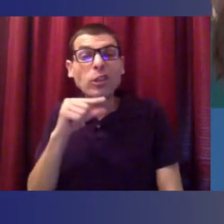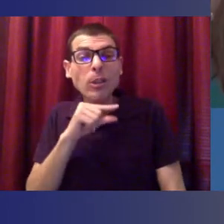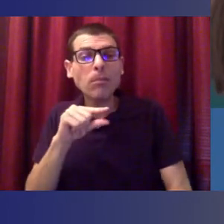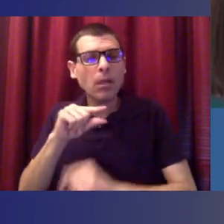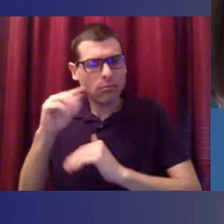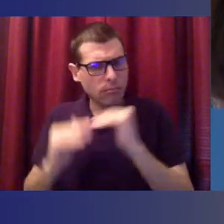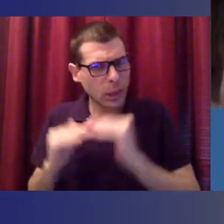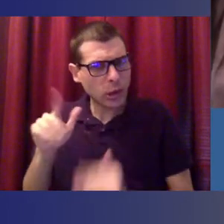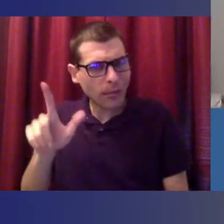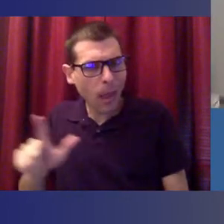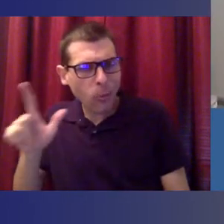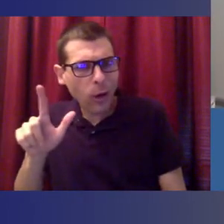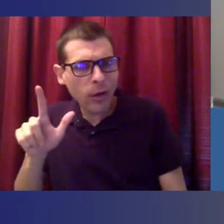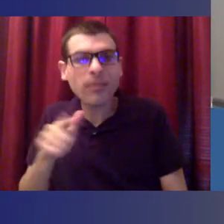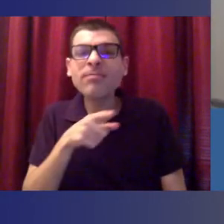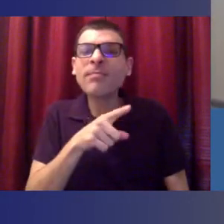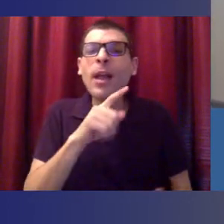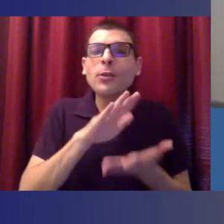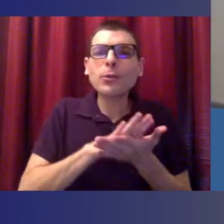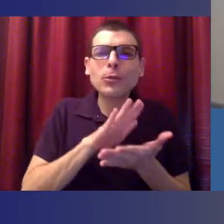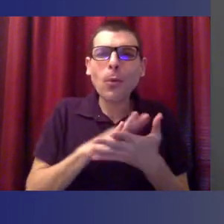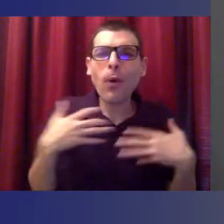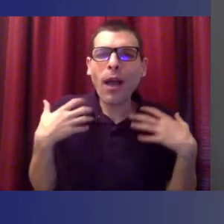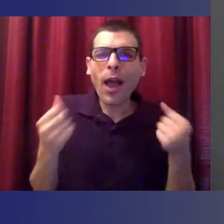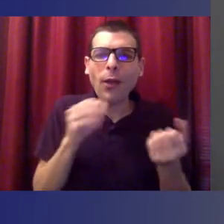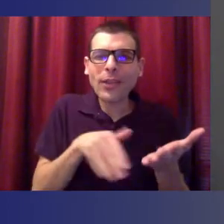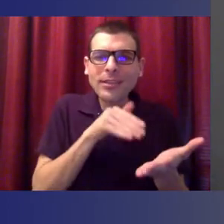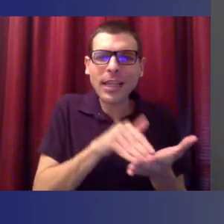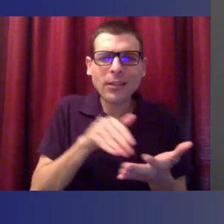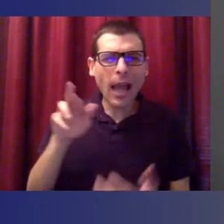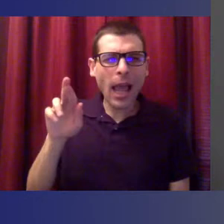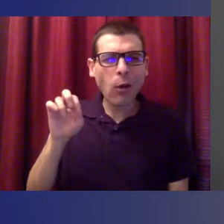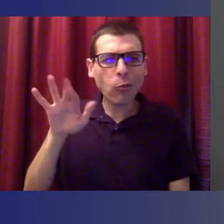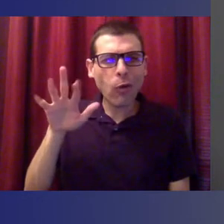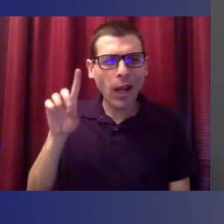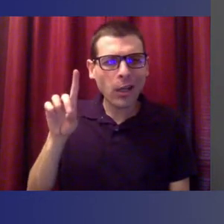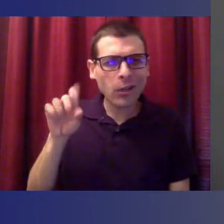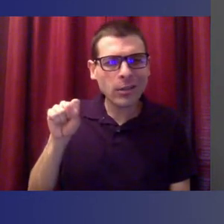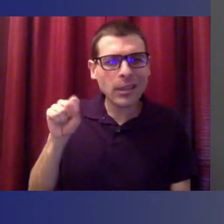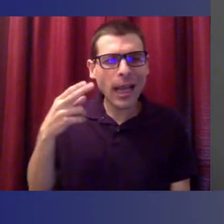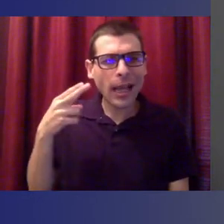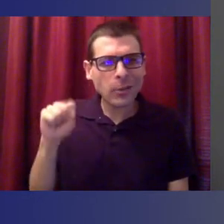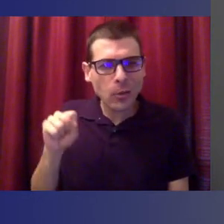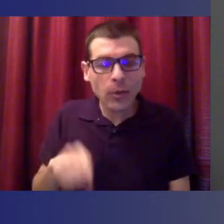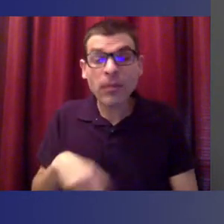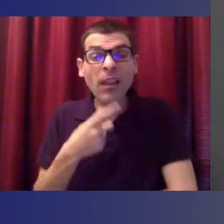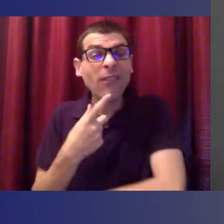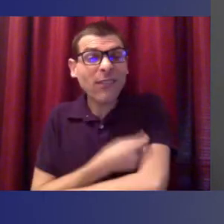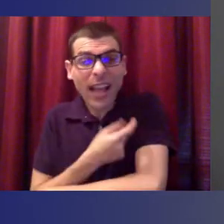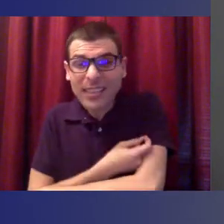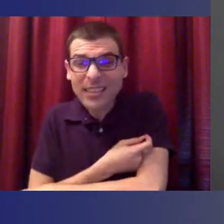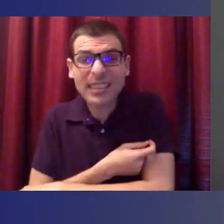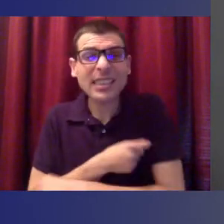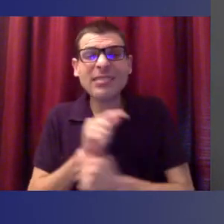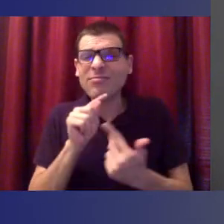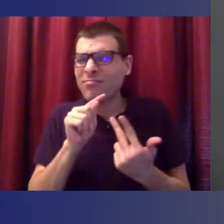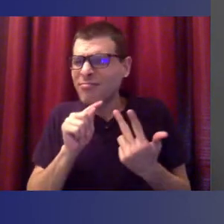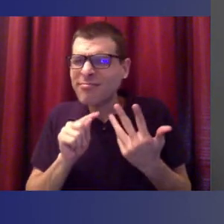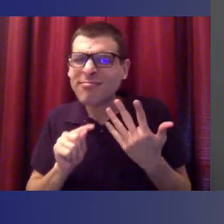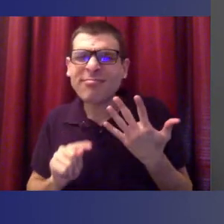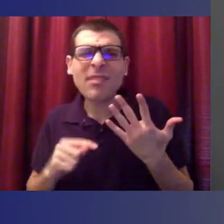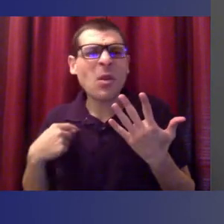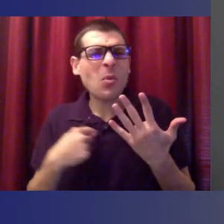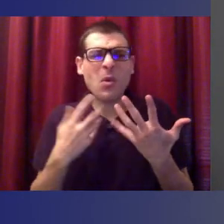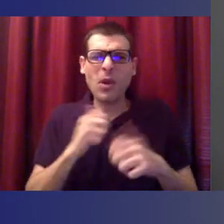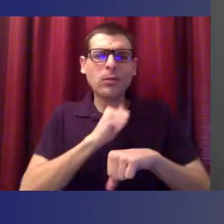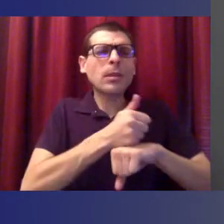a school-based health center at Reynolds High School to siting a vaccine distribution location at Gresham High